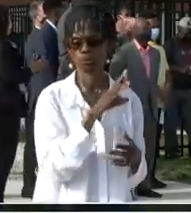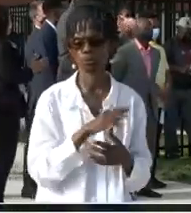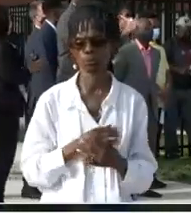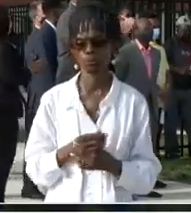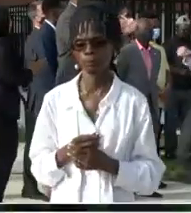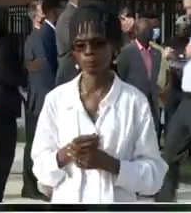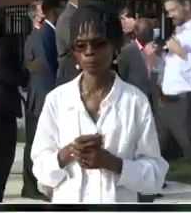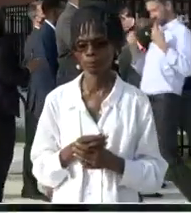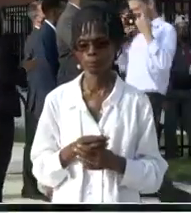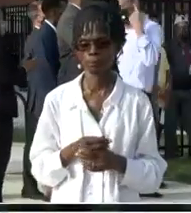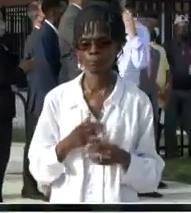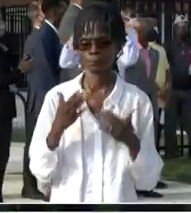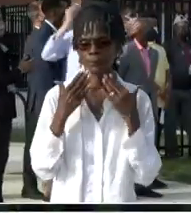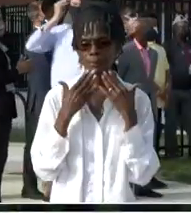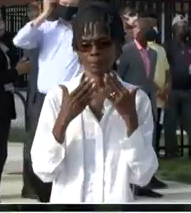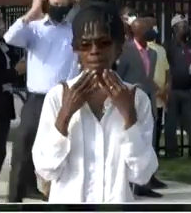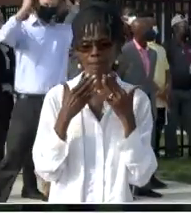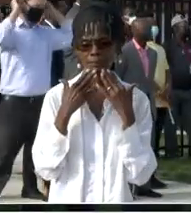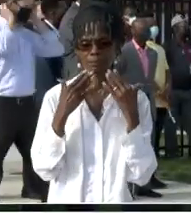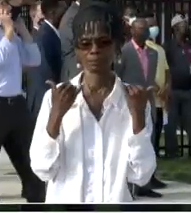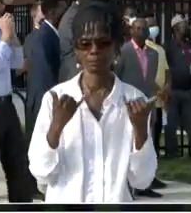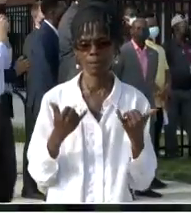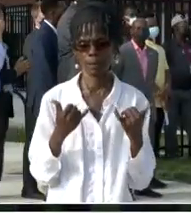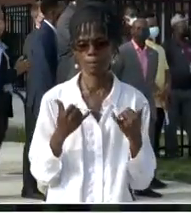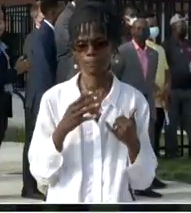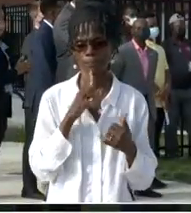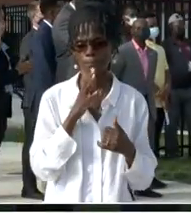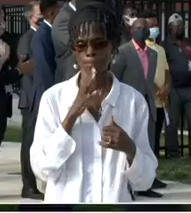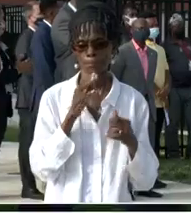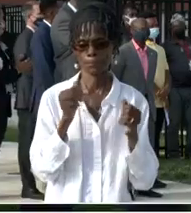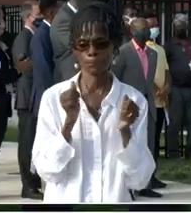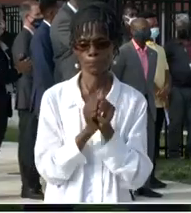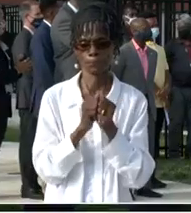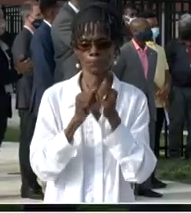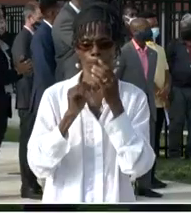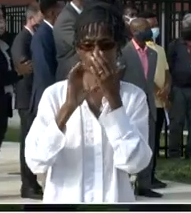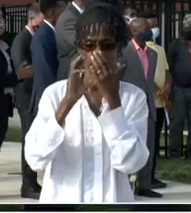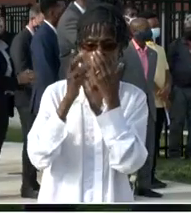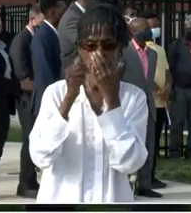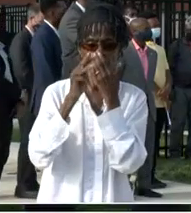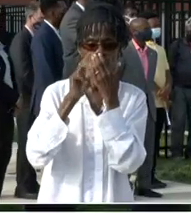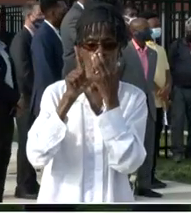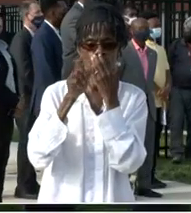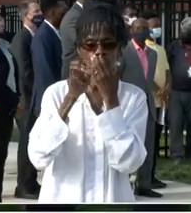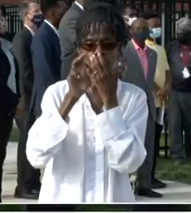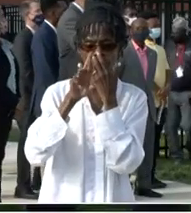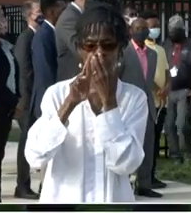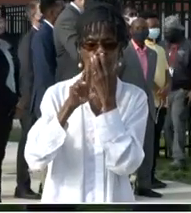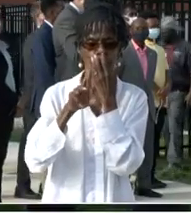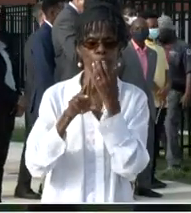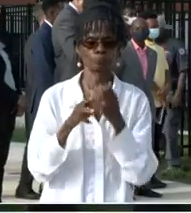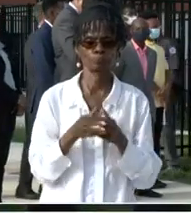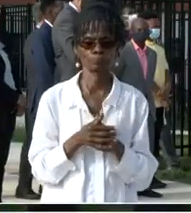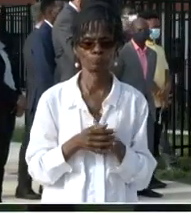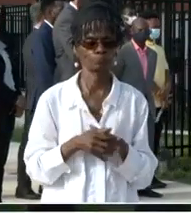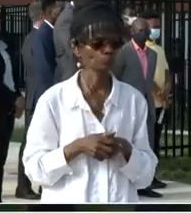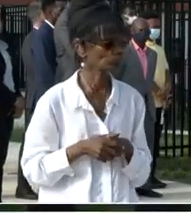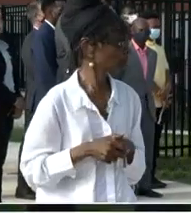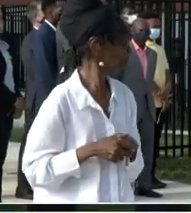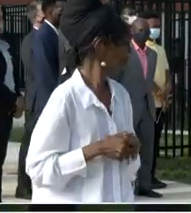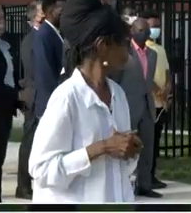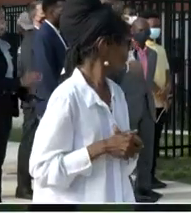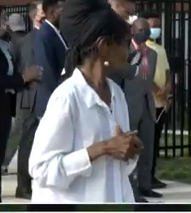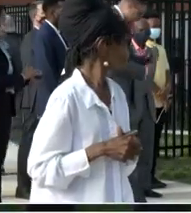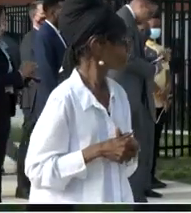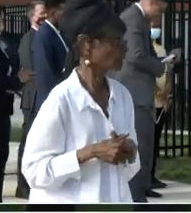Thank you, Charles. And now we're going to hear from Chancellor Farabee. I call this the Super Bowl of public education, and that's back to school